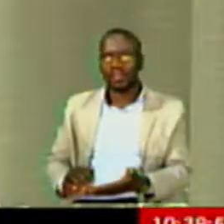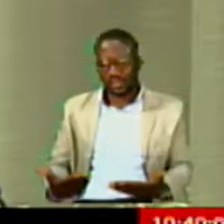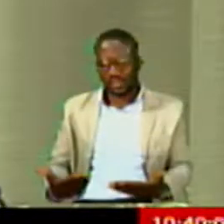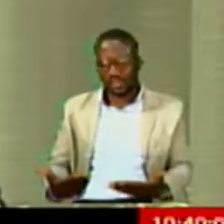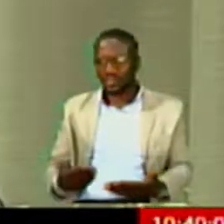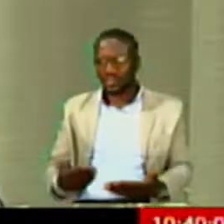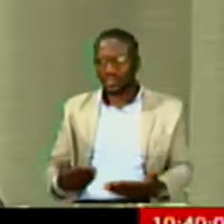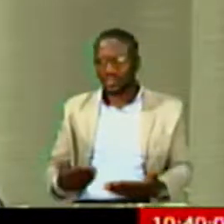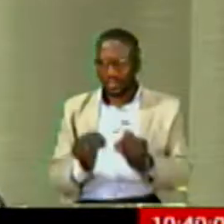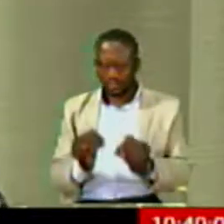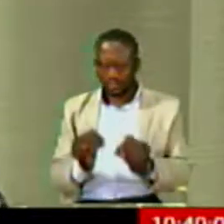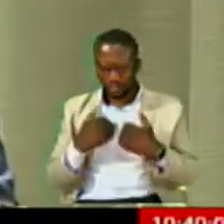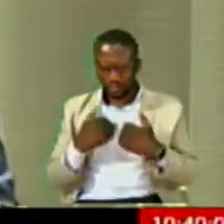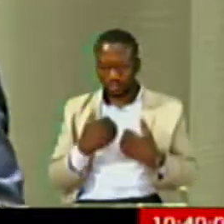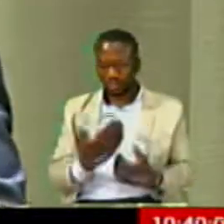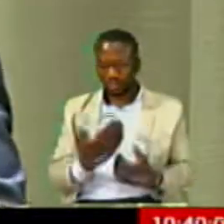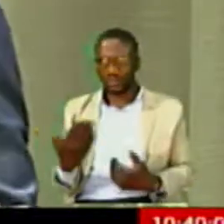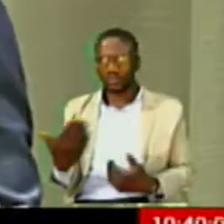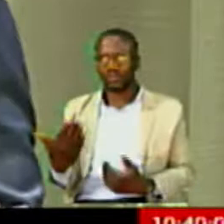la plus